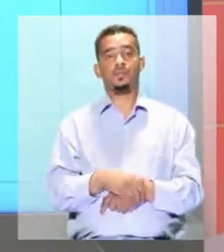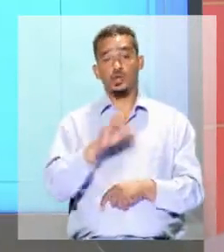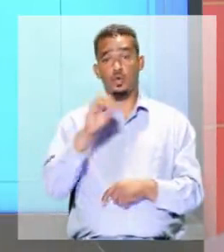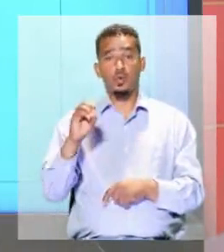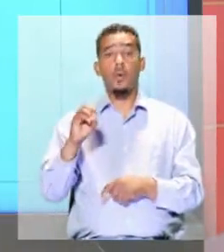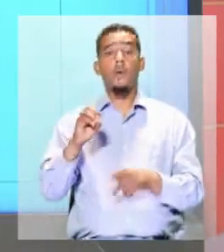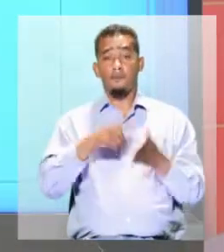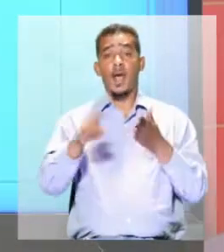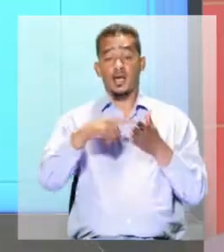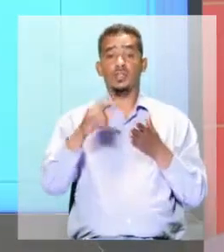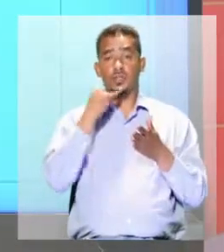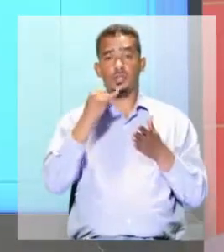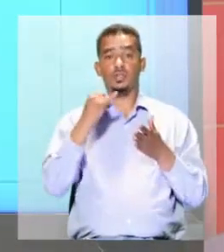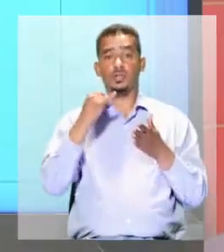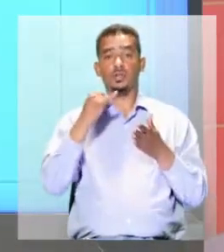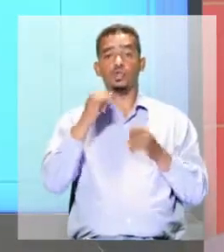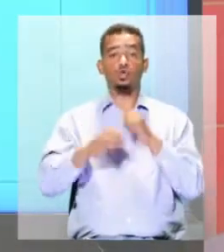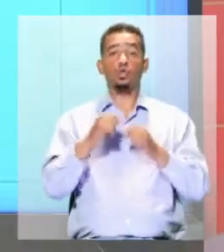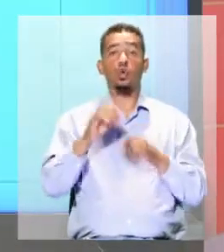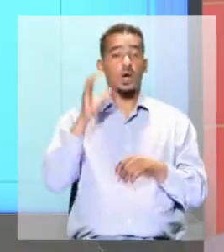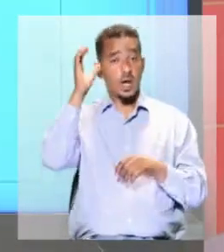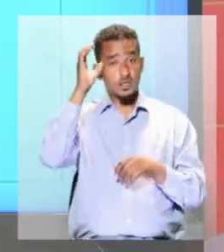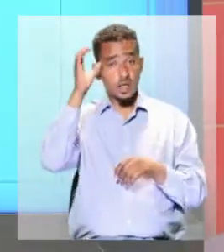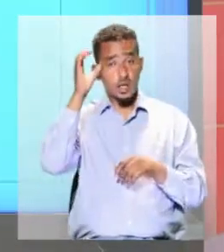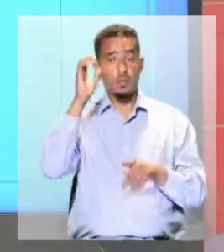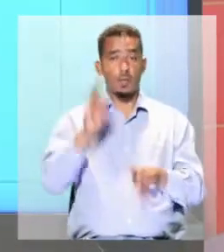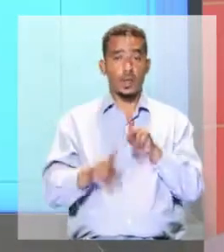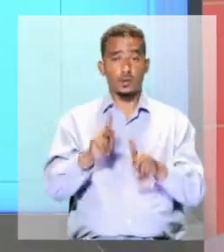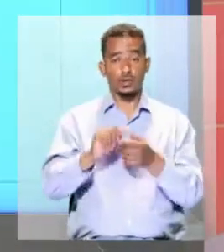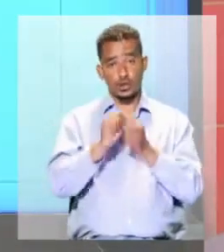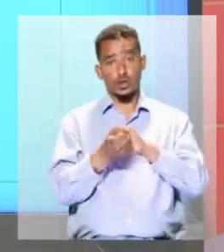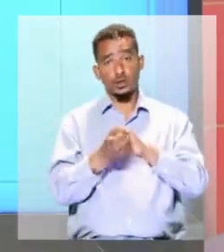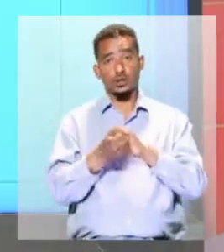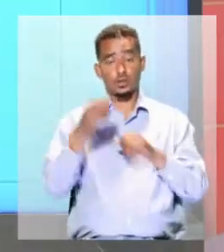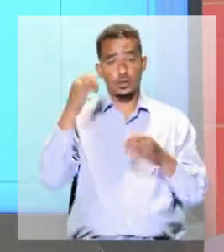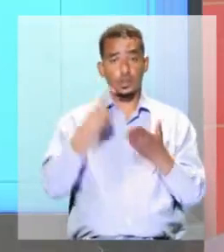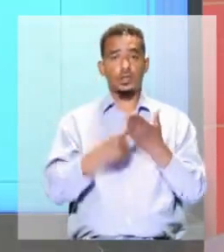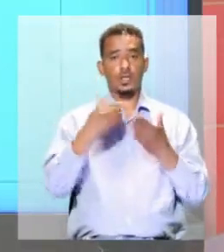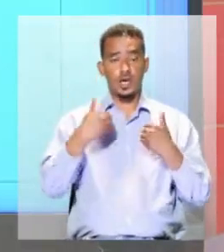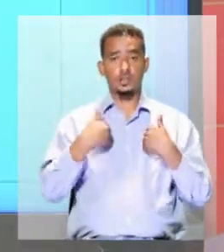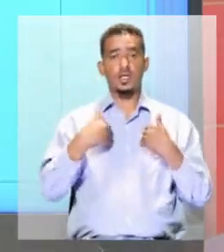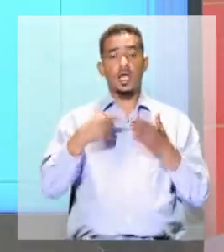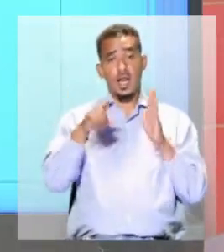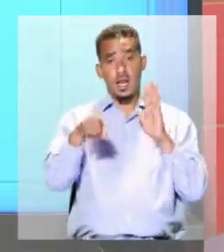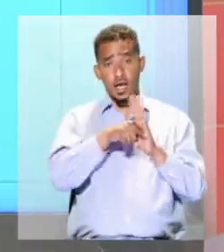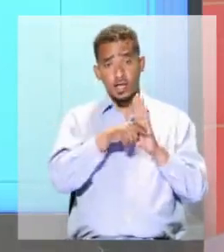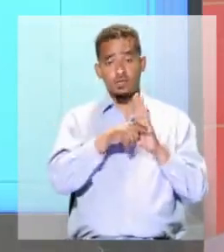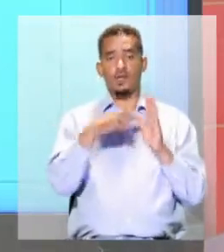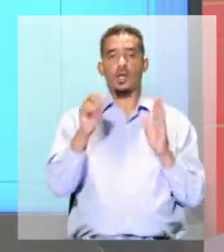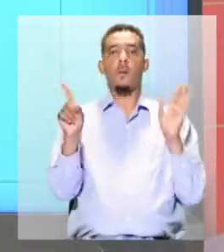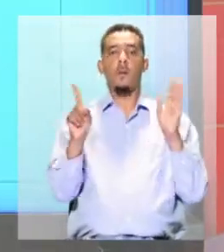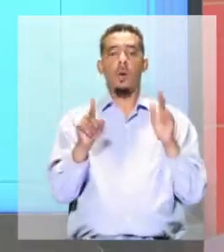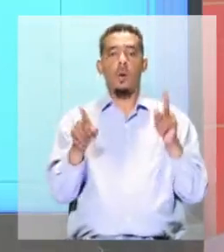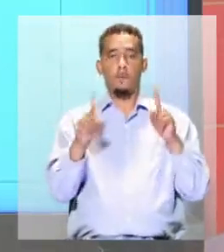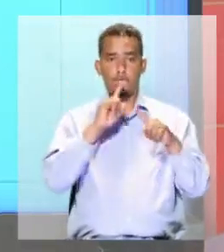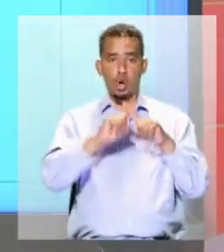So migration is the socio-cultural components of a population change. It has both negative and positive